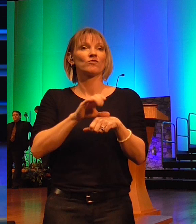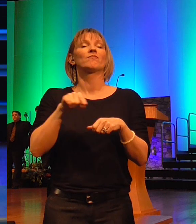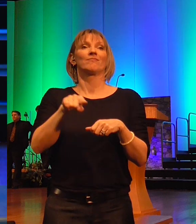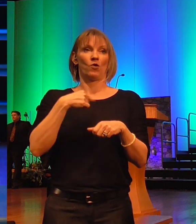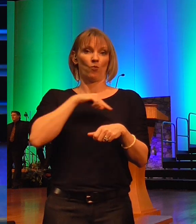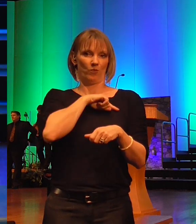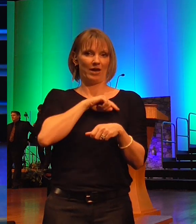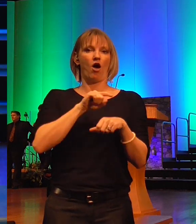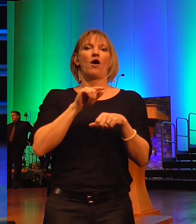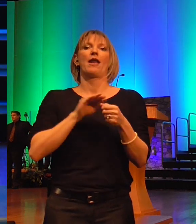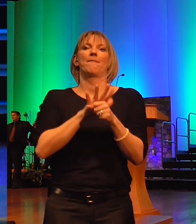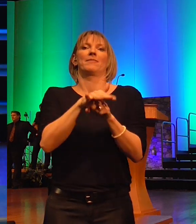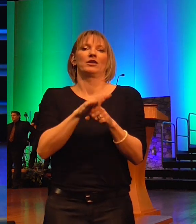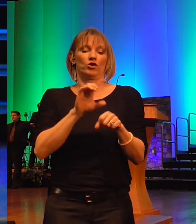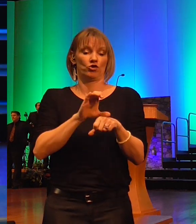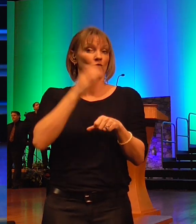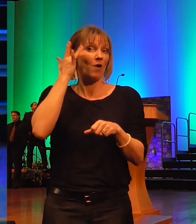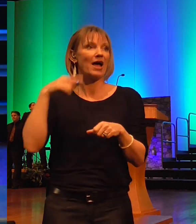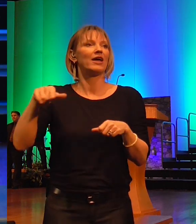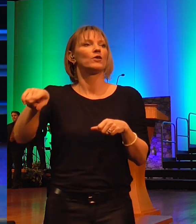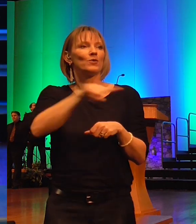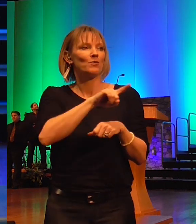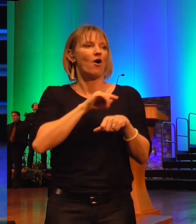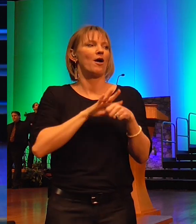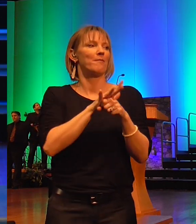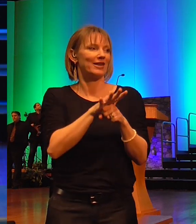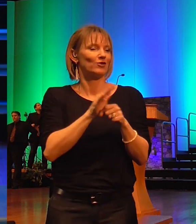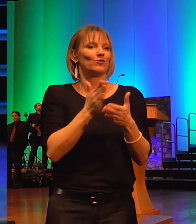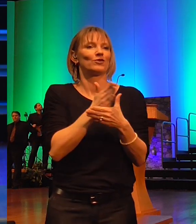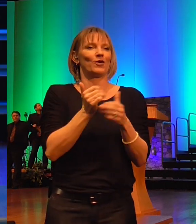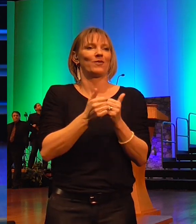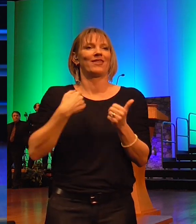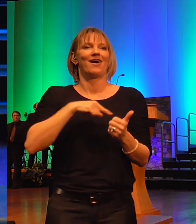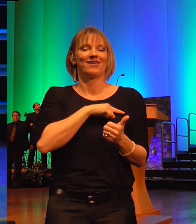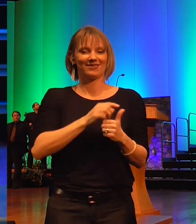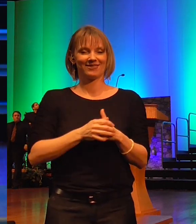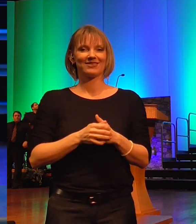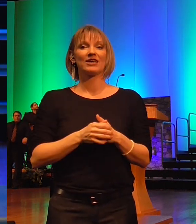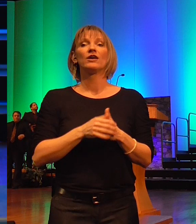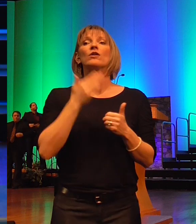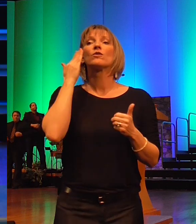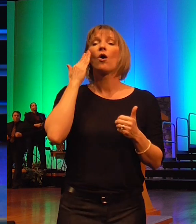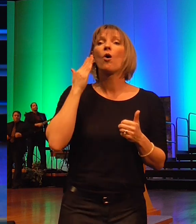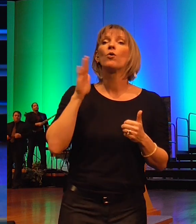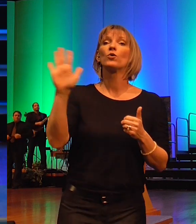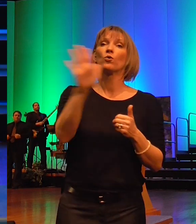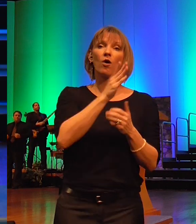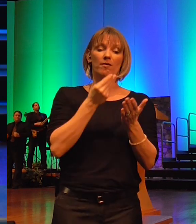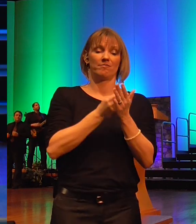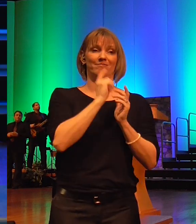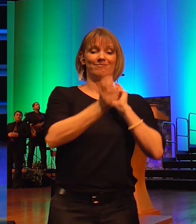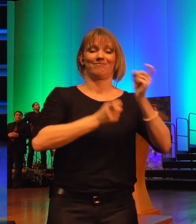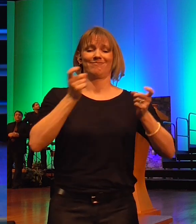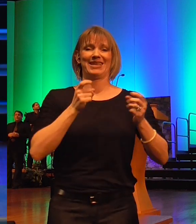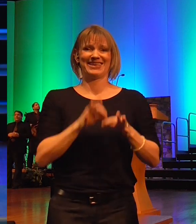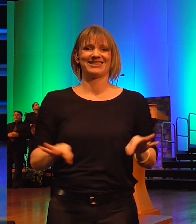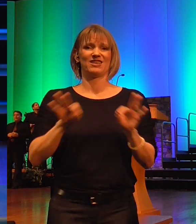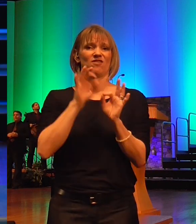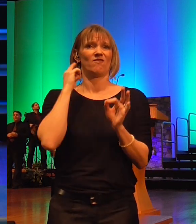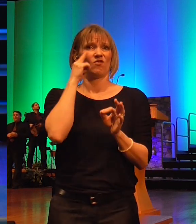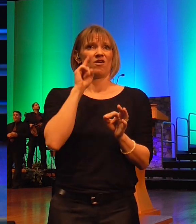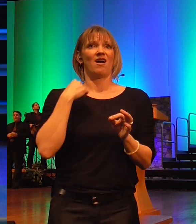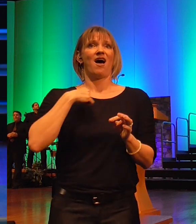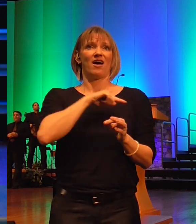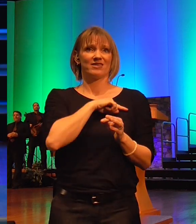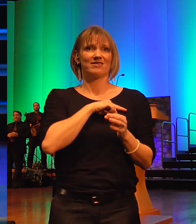an abundant church because you are abundant, and share your abundance with us. And just know that your giving is essential to our well-being and